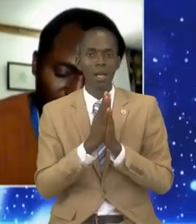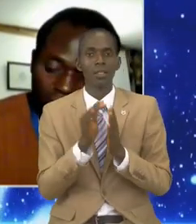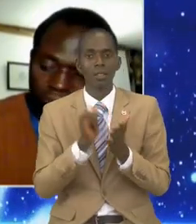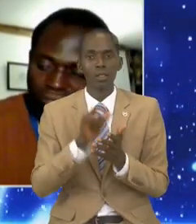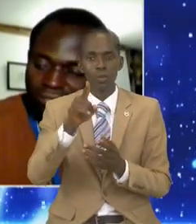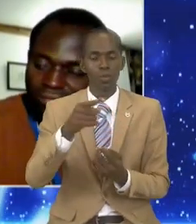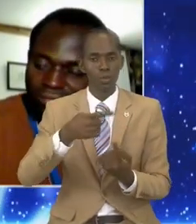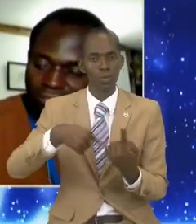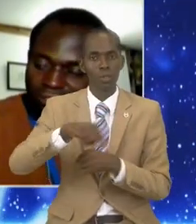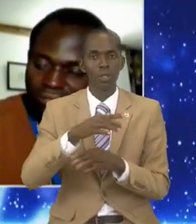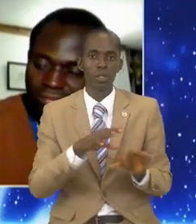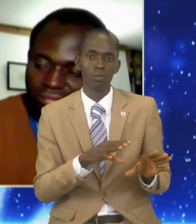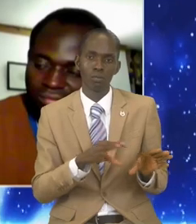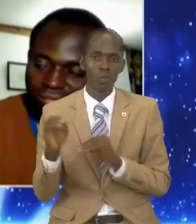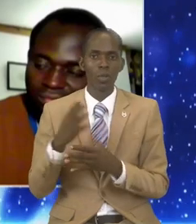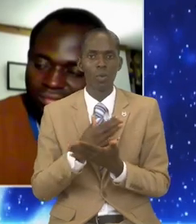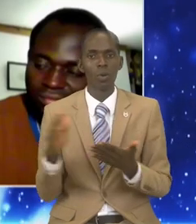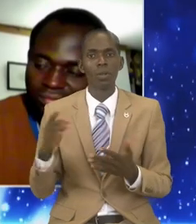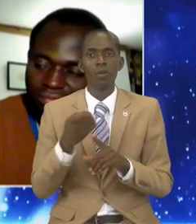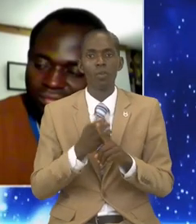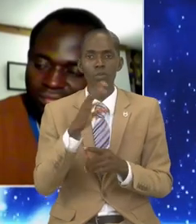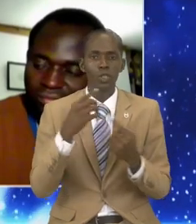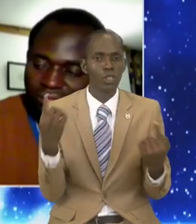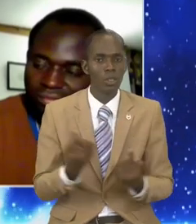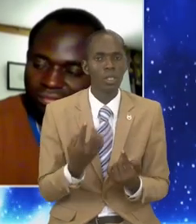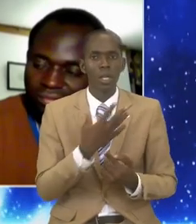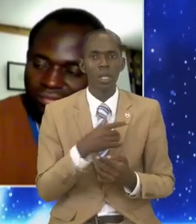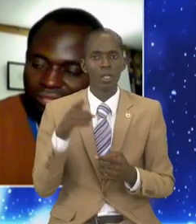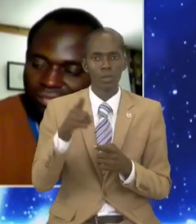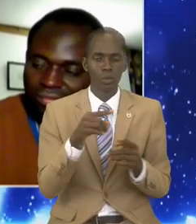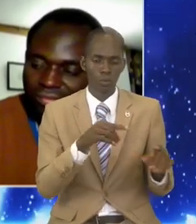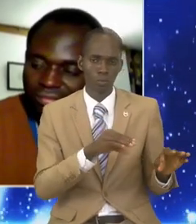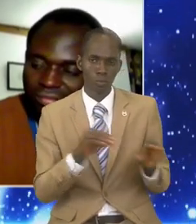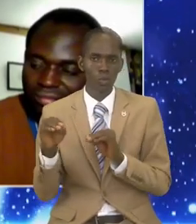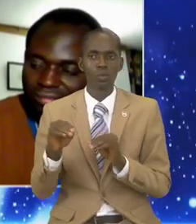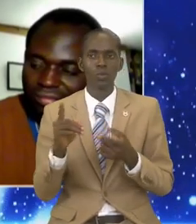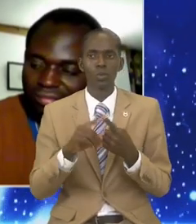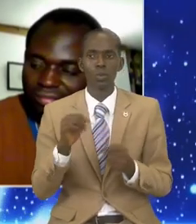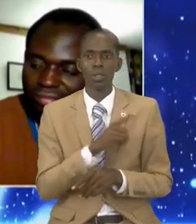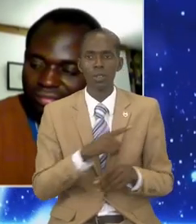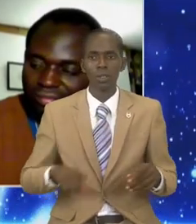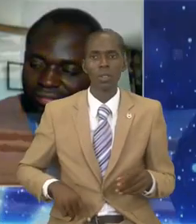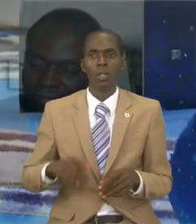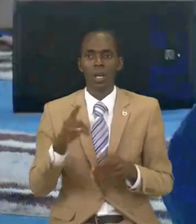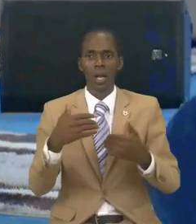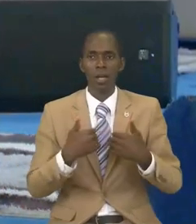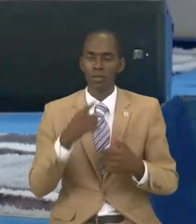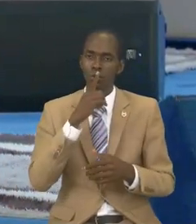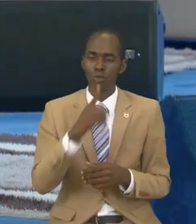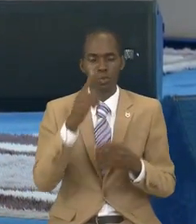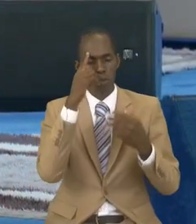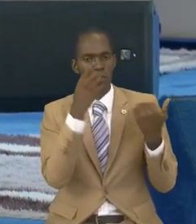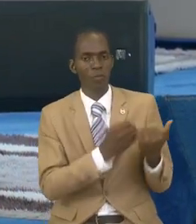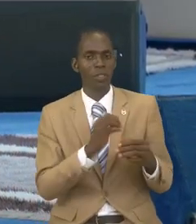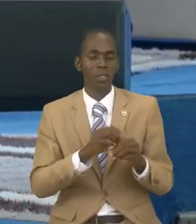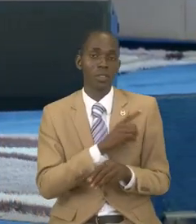away from your sin and you turn to the Lord in real faith in the Lord. And it's the people